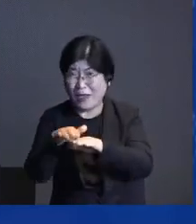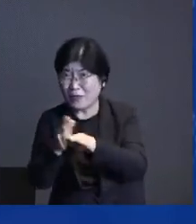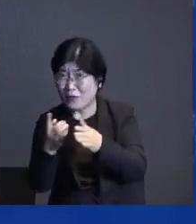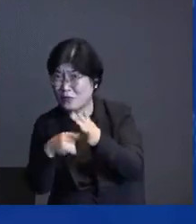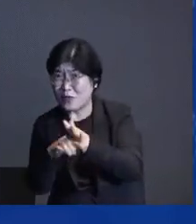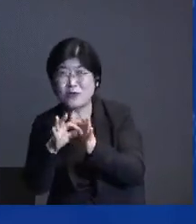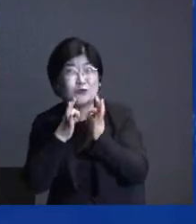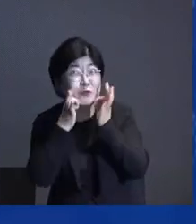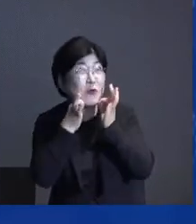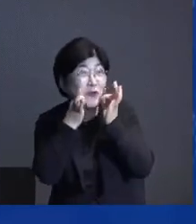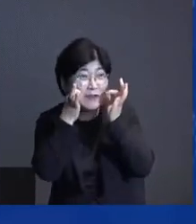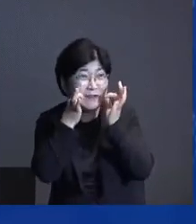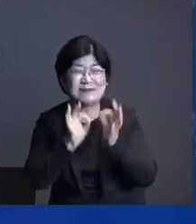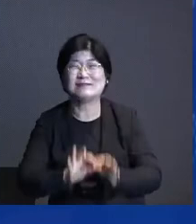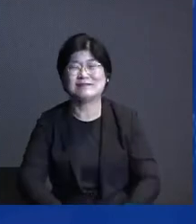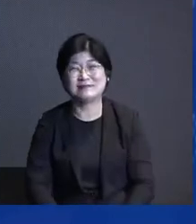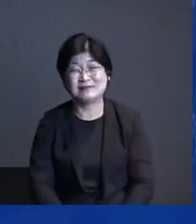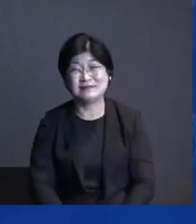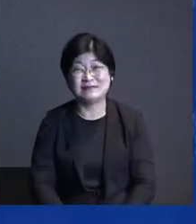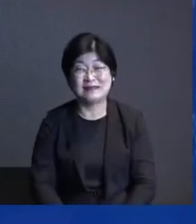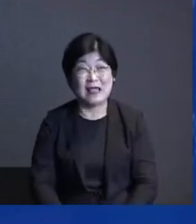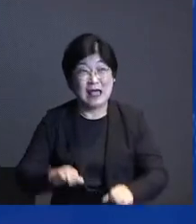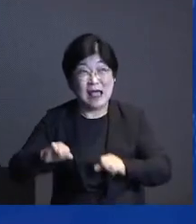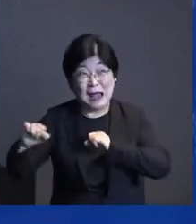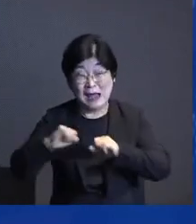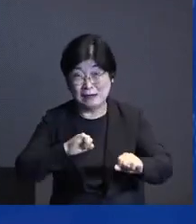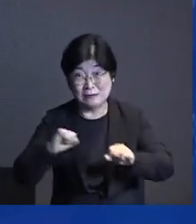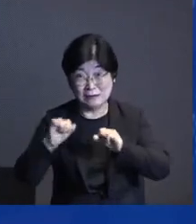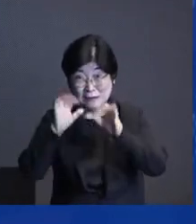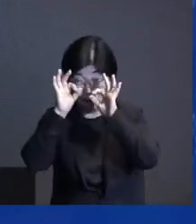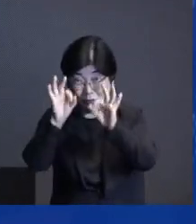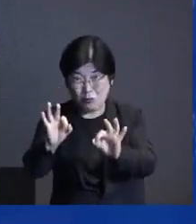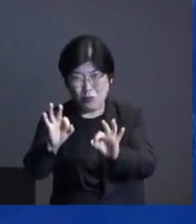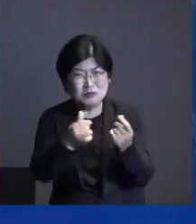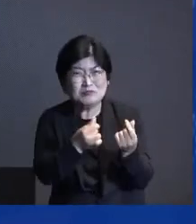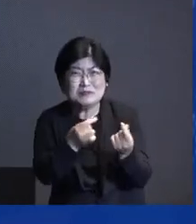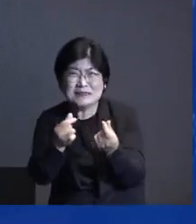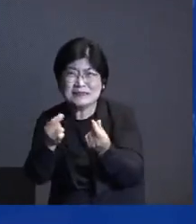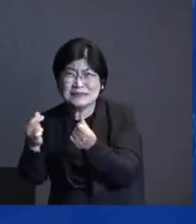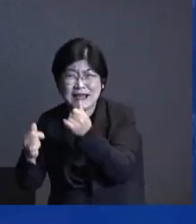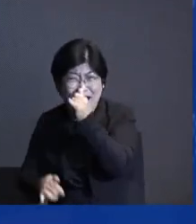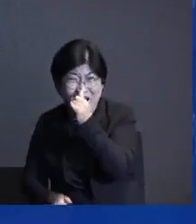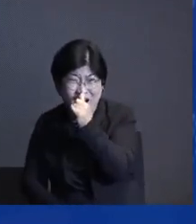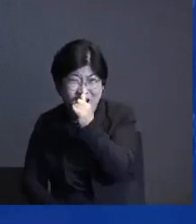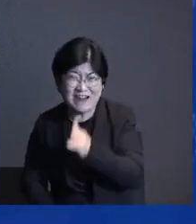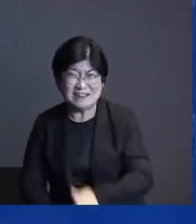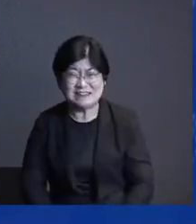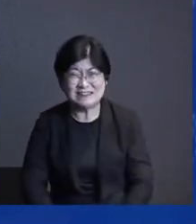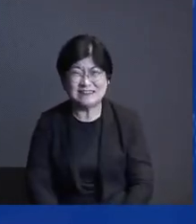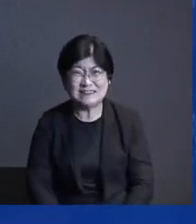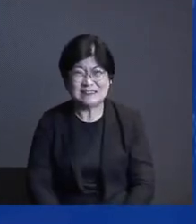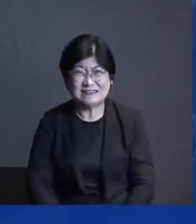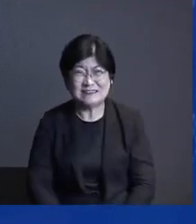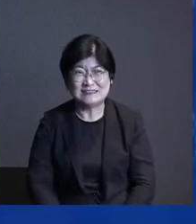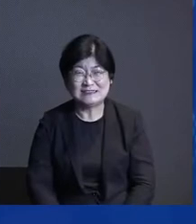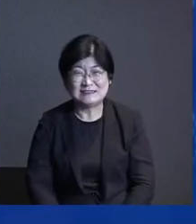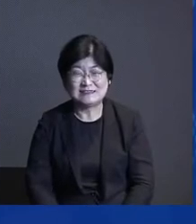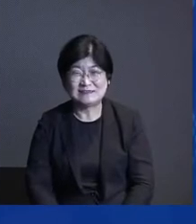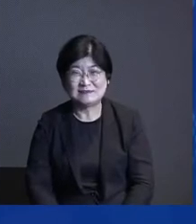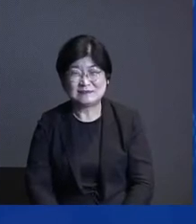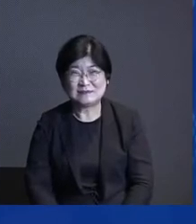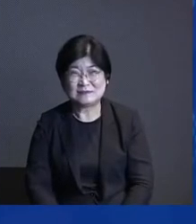In those projects, we could see the similarity, which is that